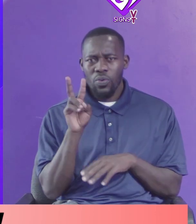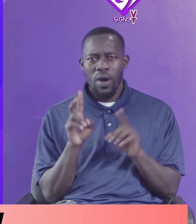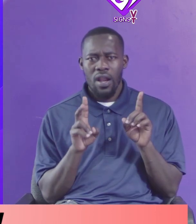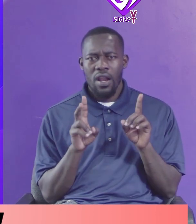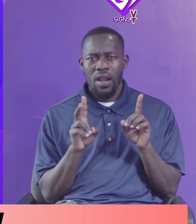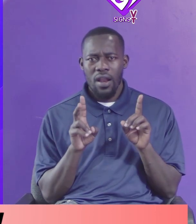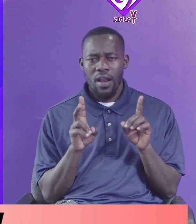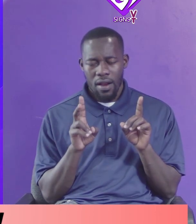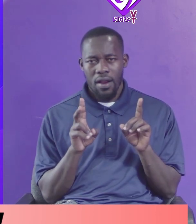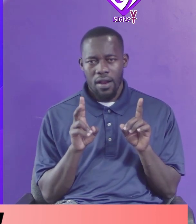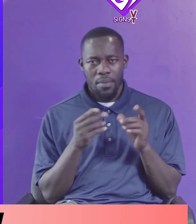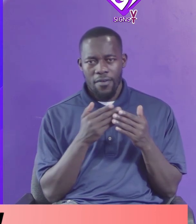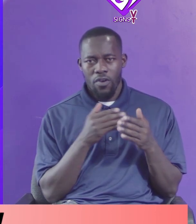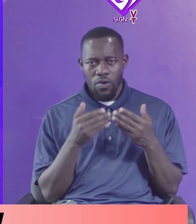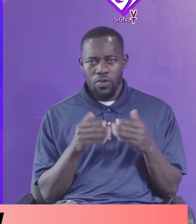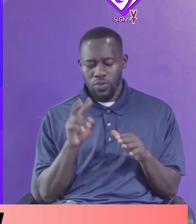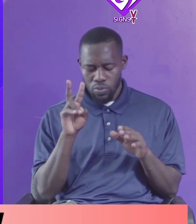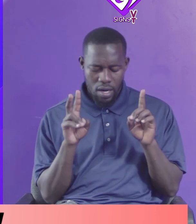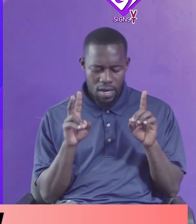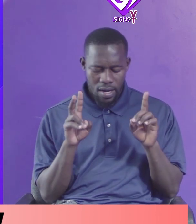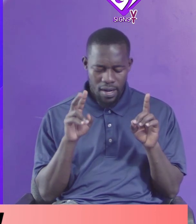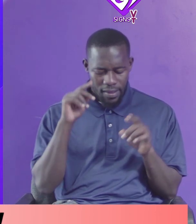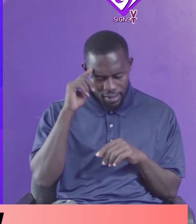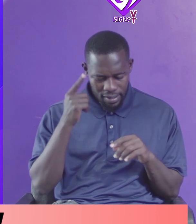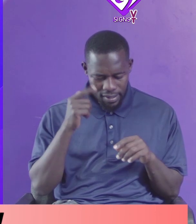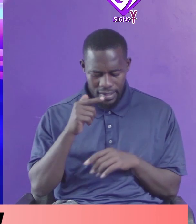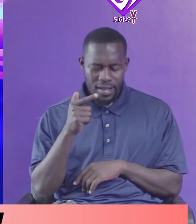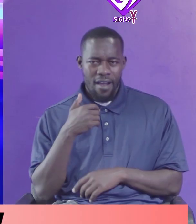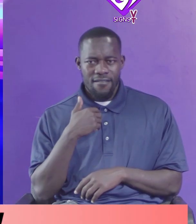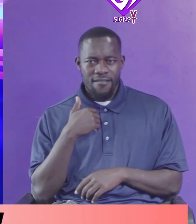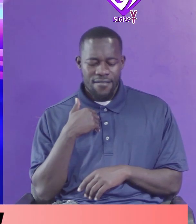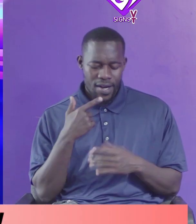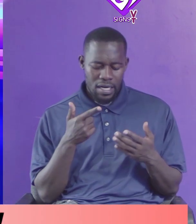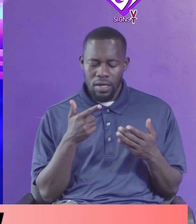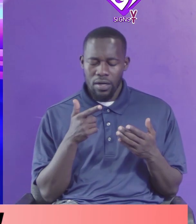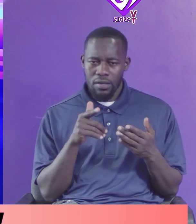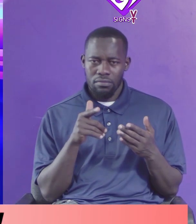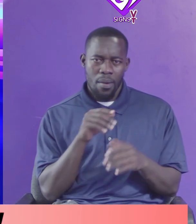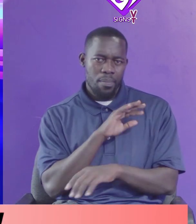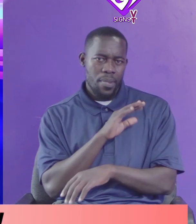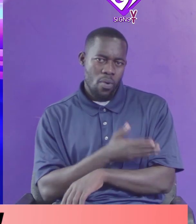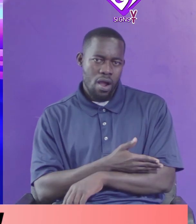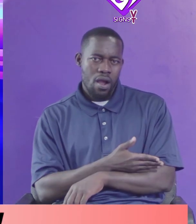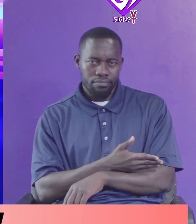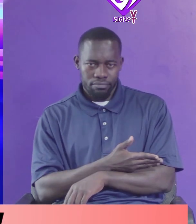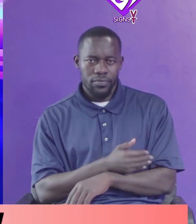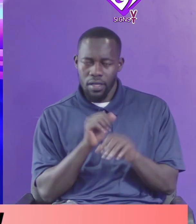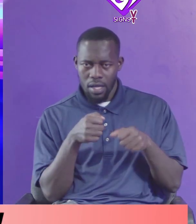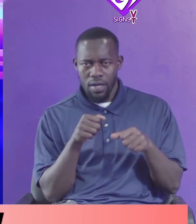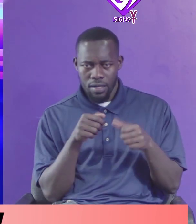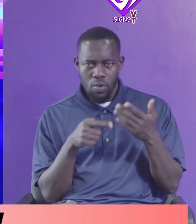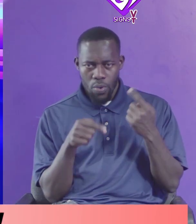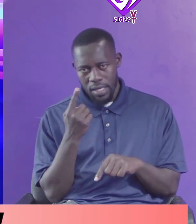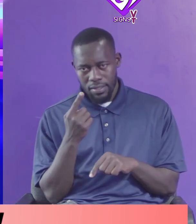But I think they can. They always have this potential or a spark from a few individual brilliance. Yes.